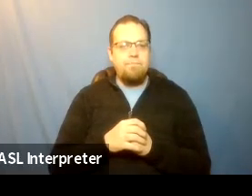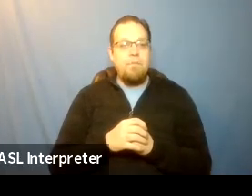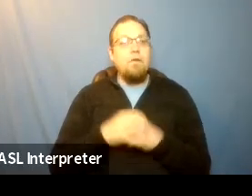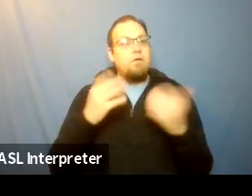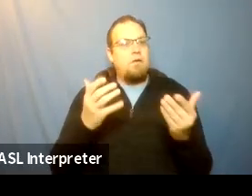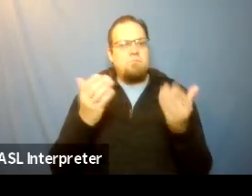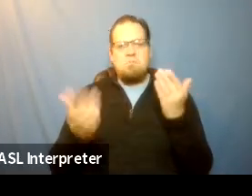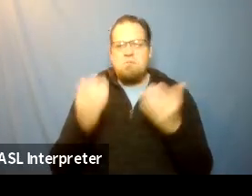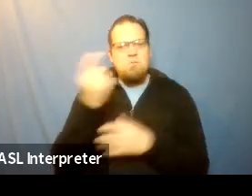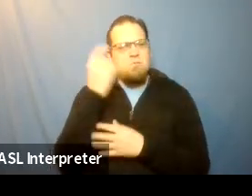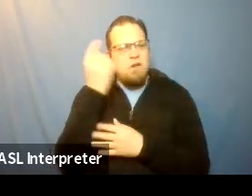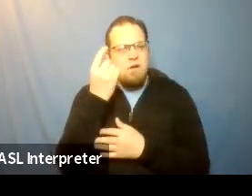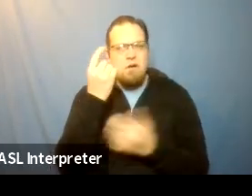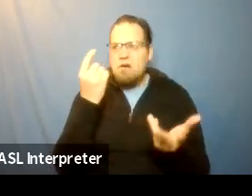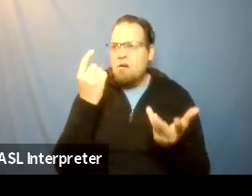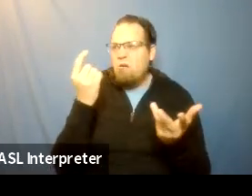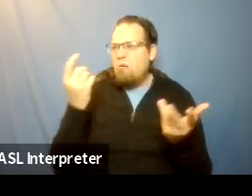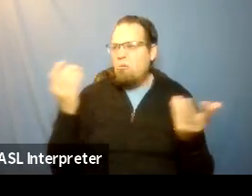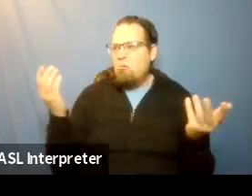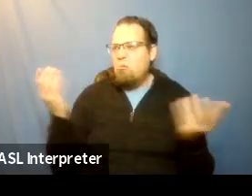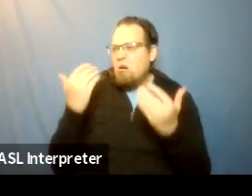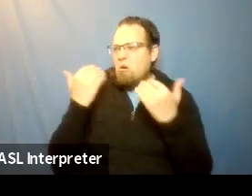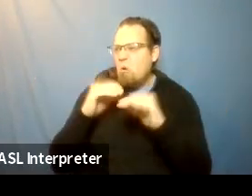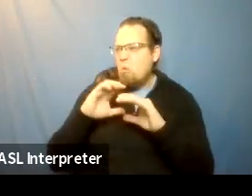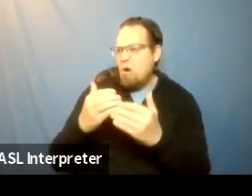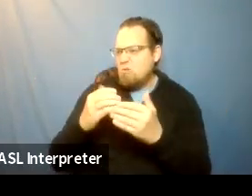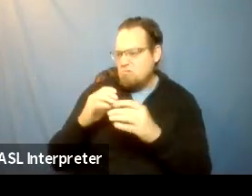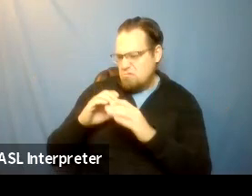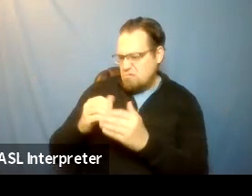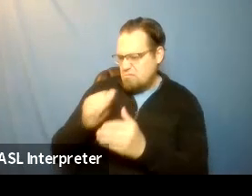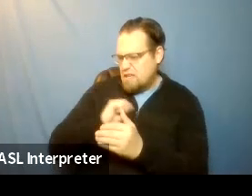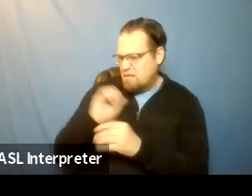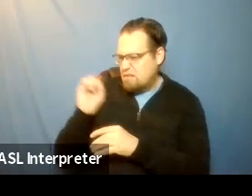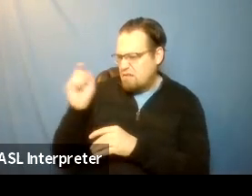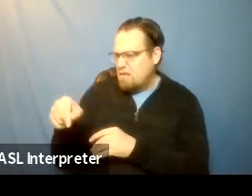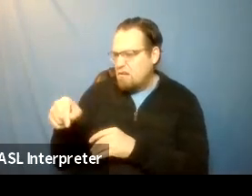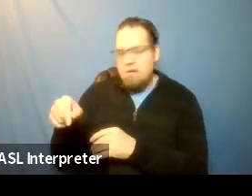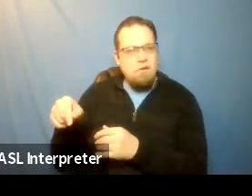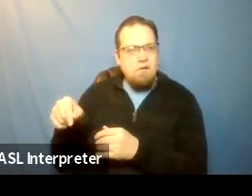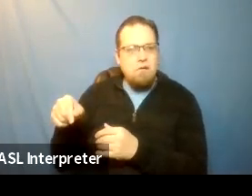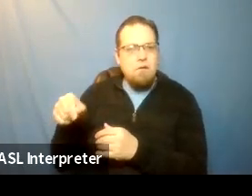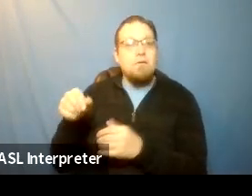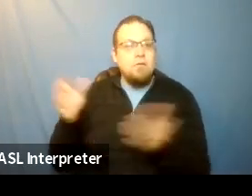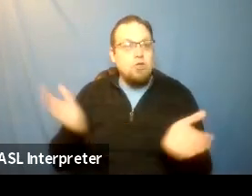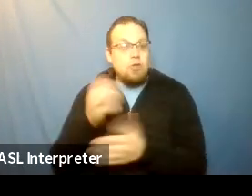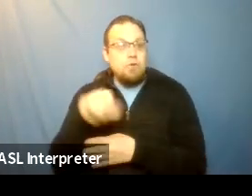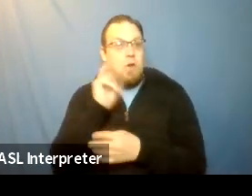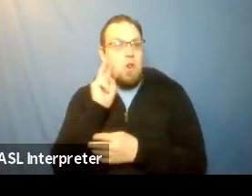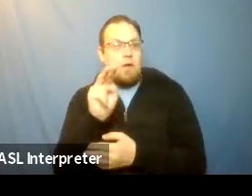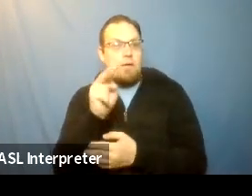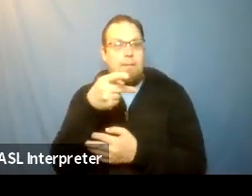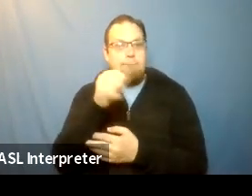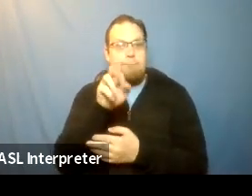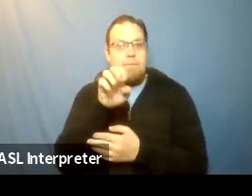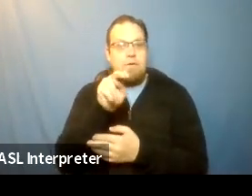So you might be wondering, what cohort am I? So we would really encourage you to look at the Parent View app.